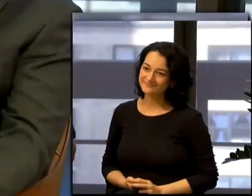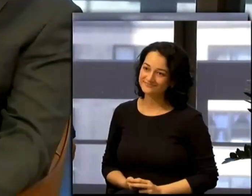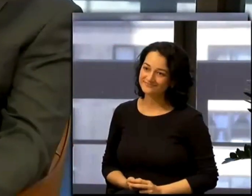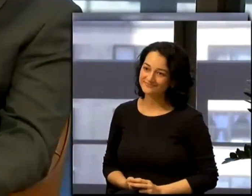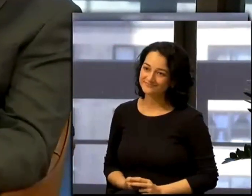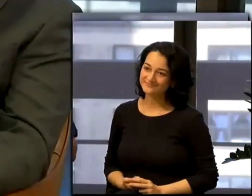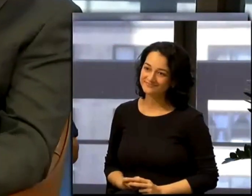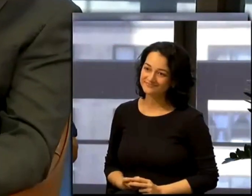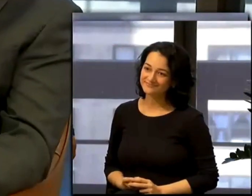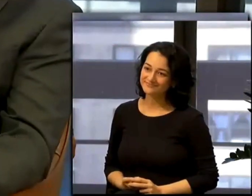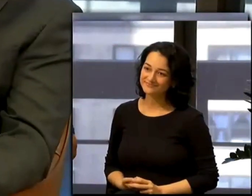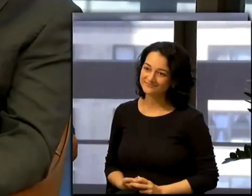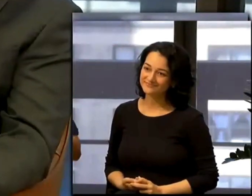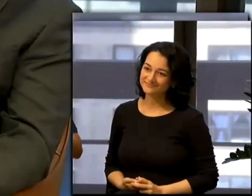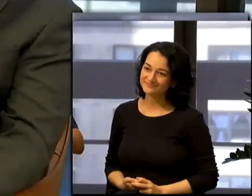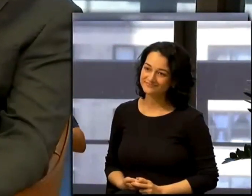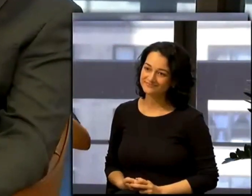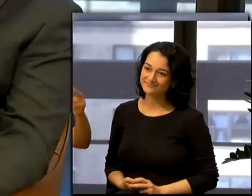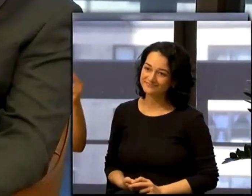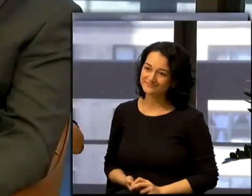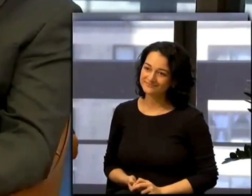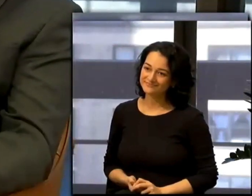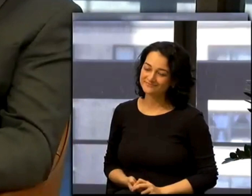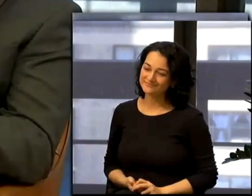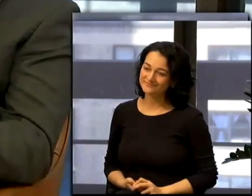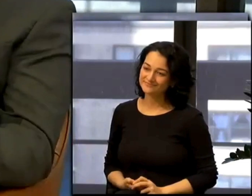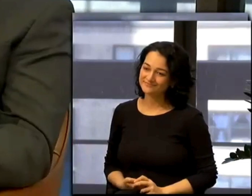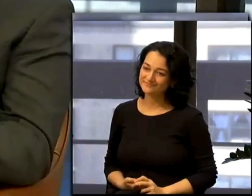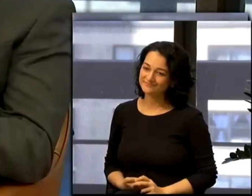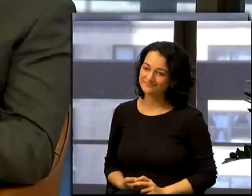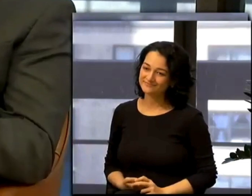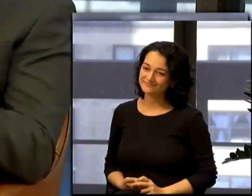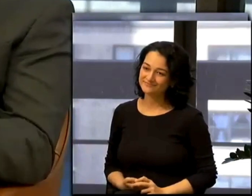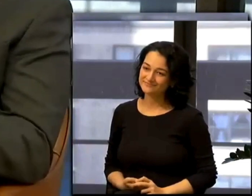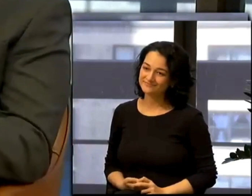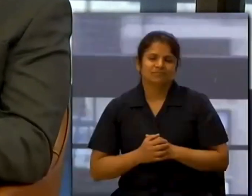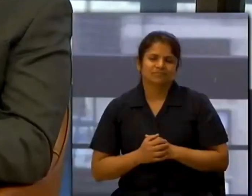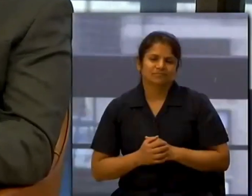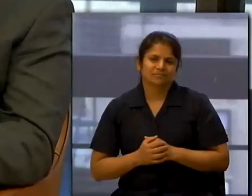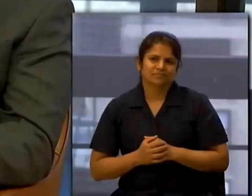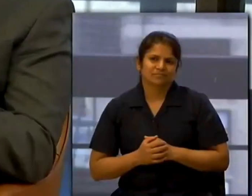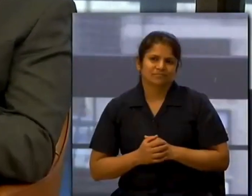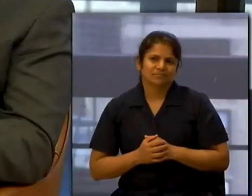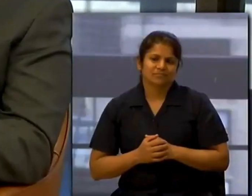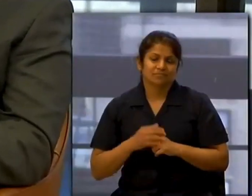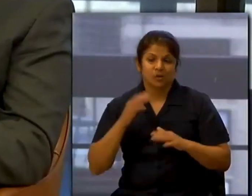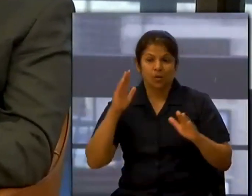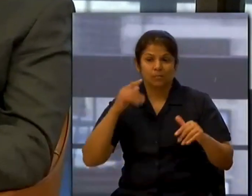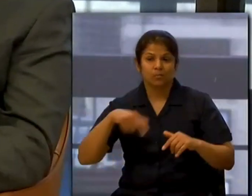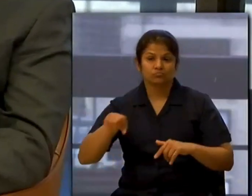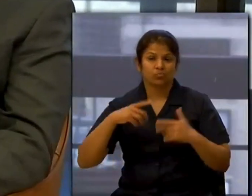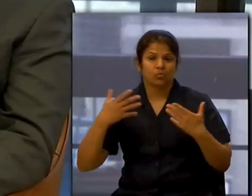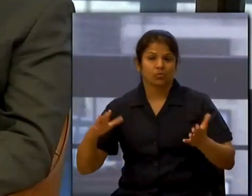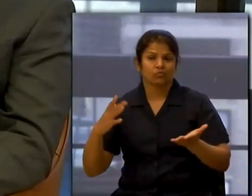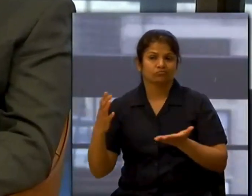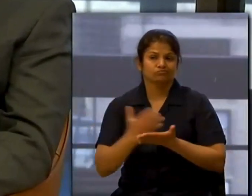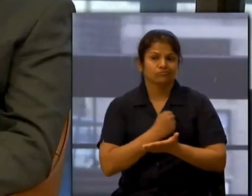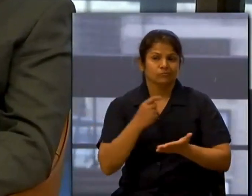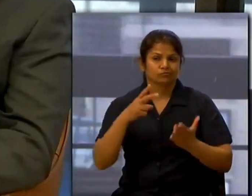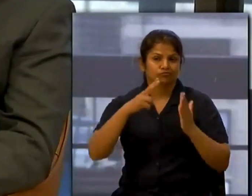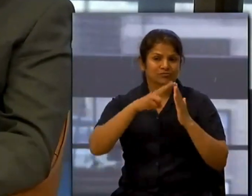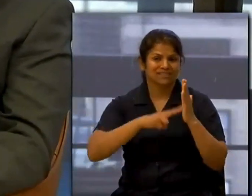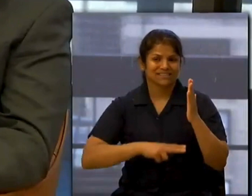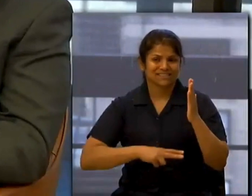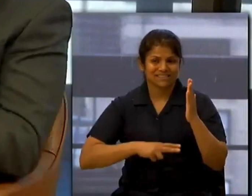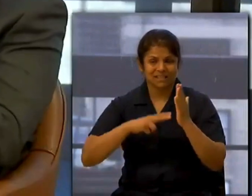the discussion today. Hopefully you've already had the opportunity to read the Generations